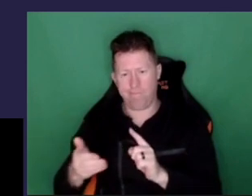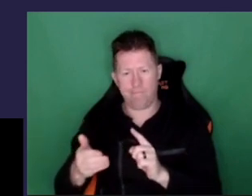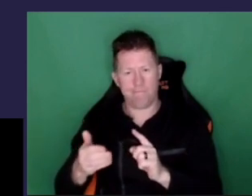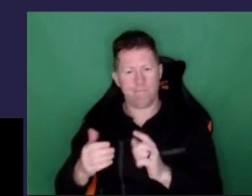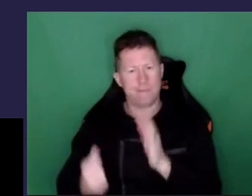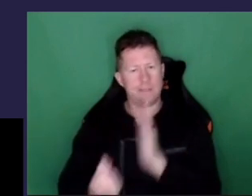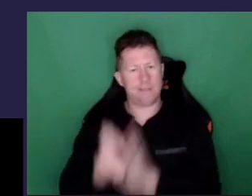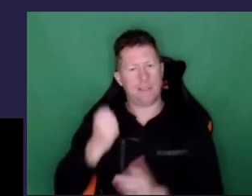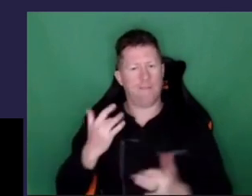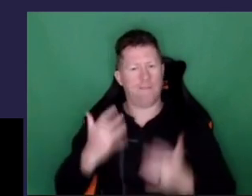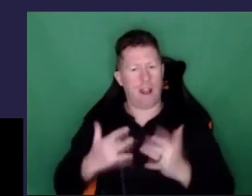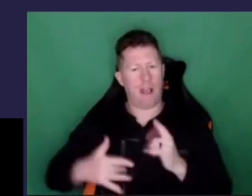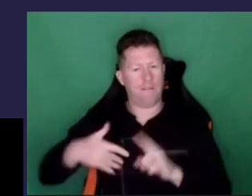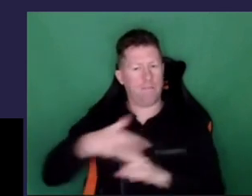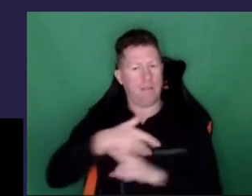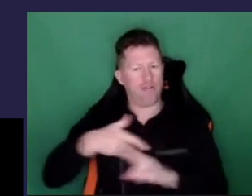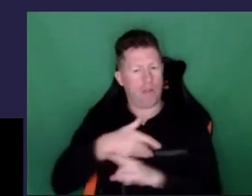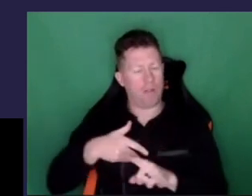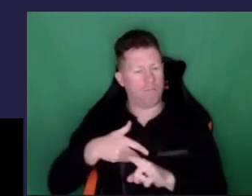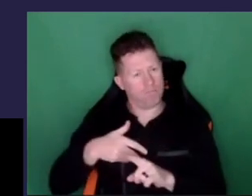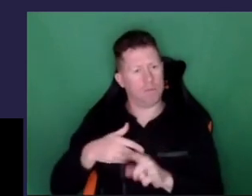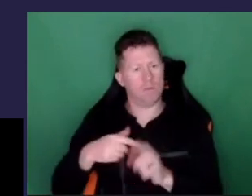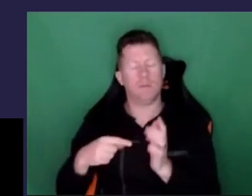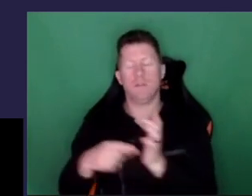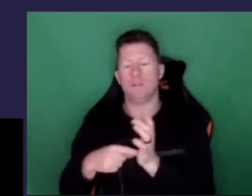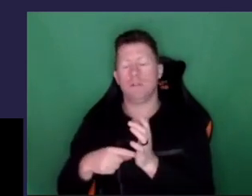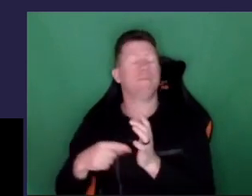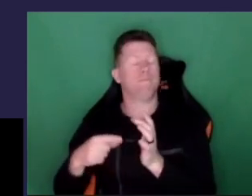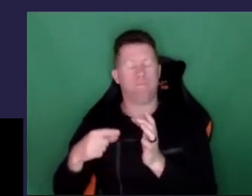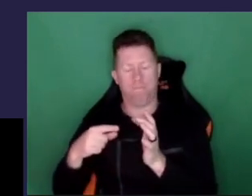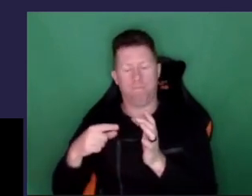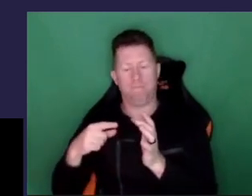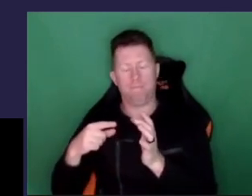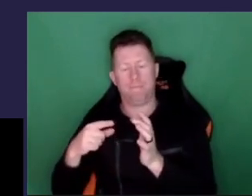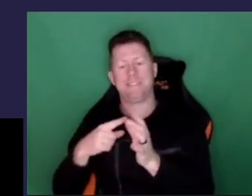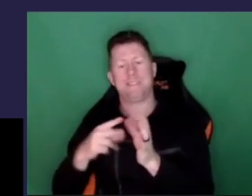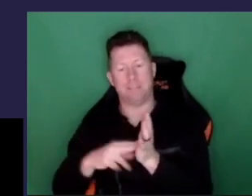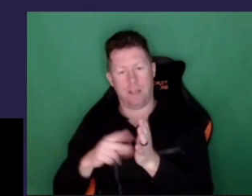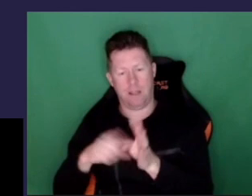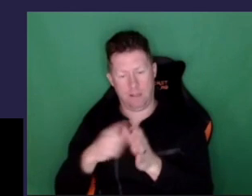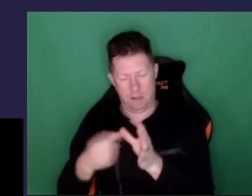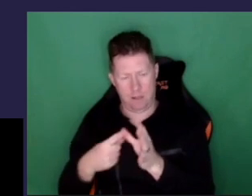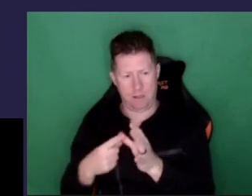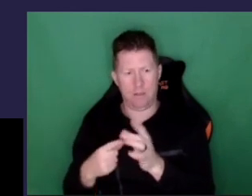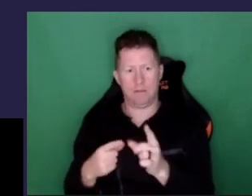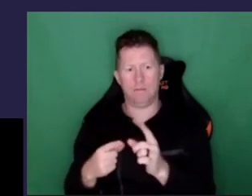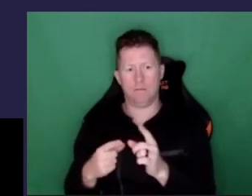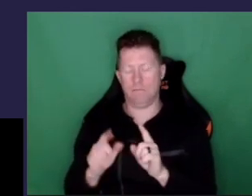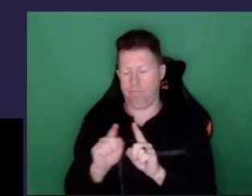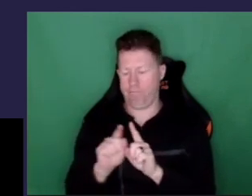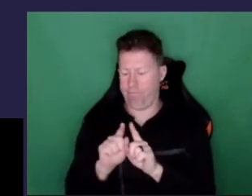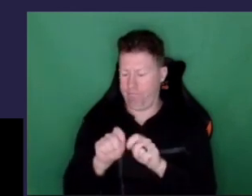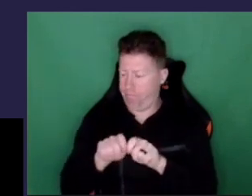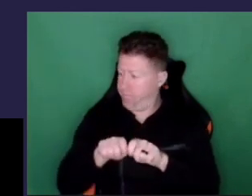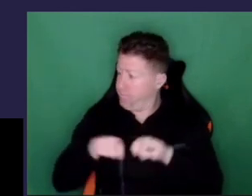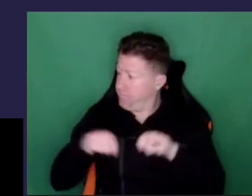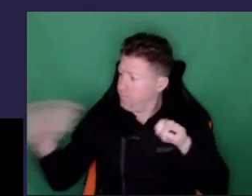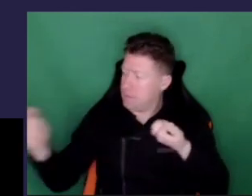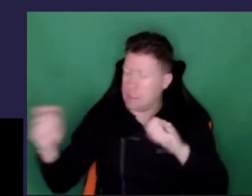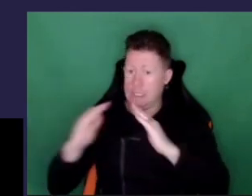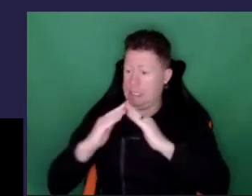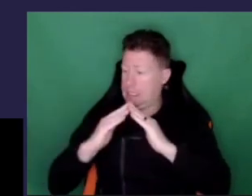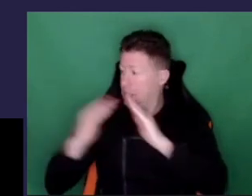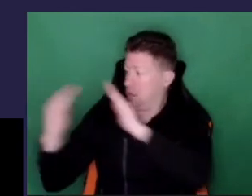I'll leave it at that. Tanya lived 2 neighborhoods away, but a world away, if you will. Although Tanya grew up